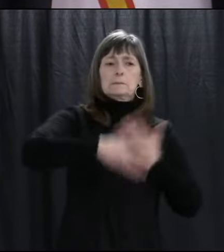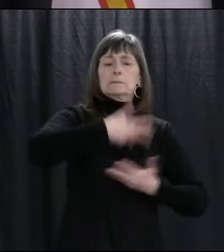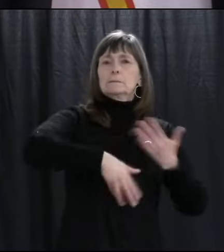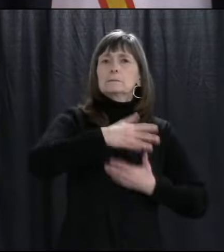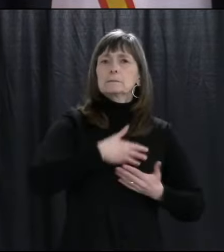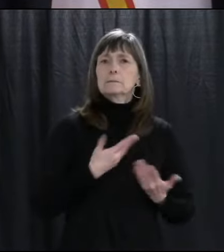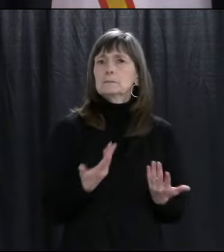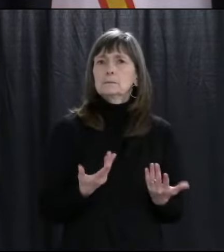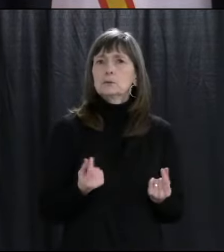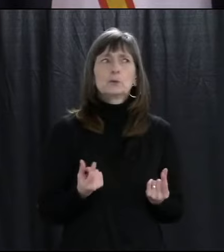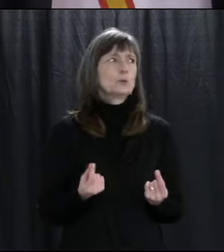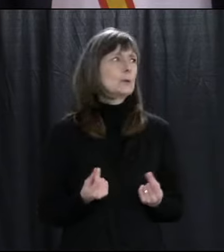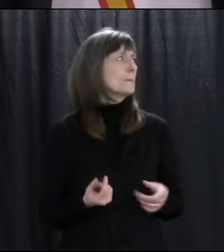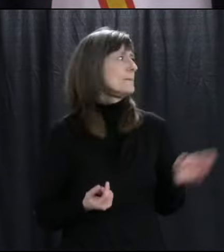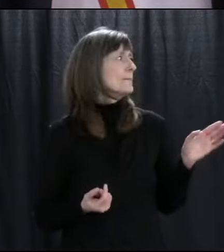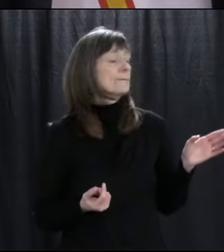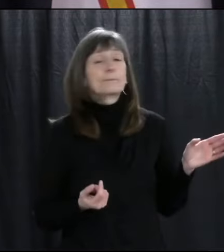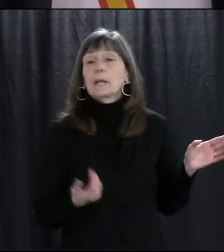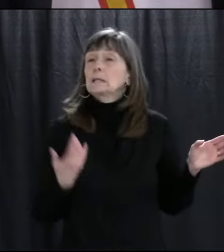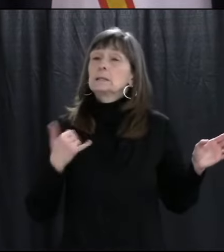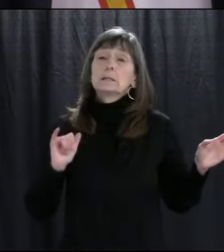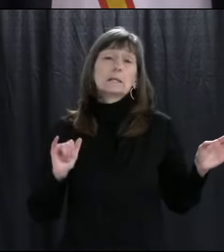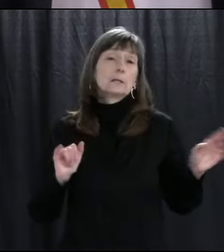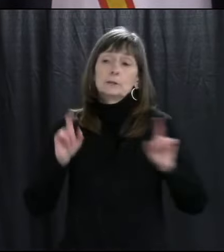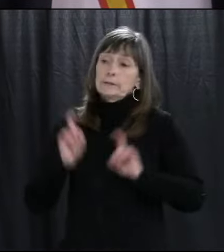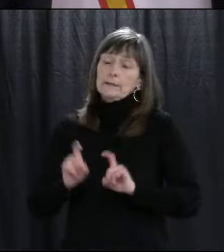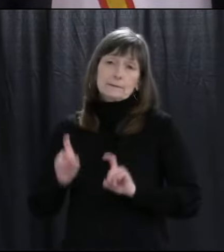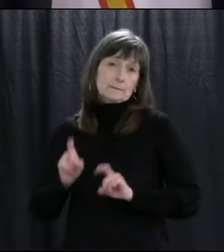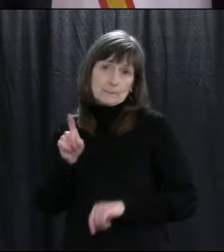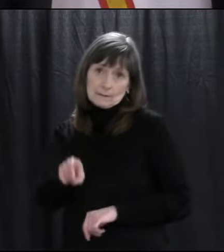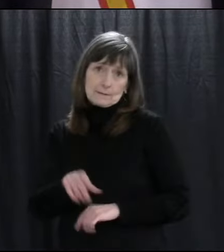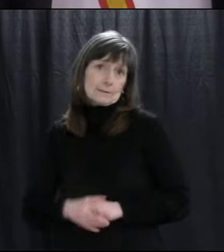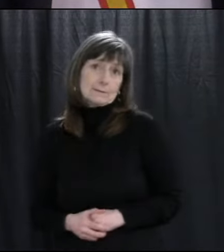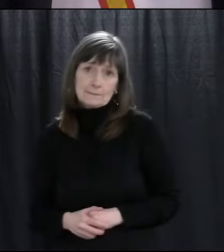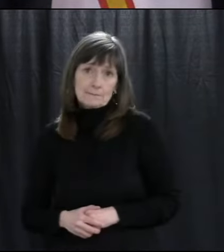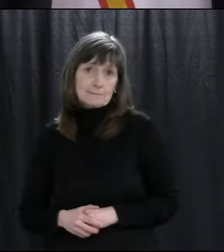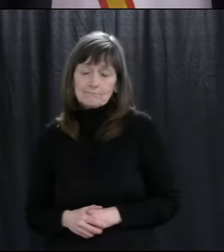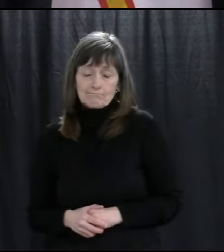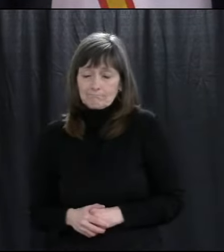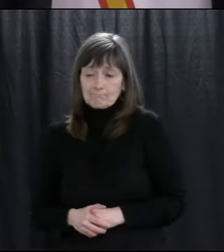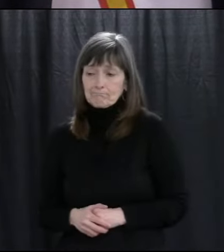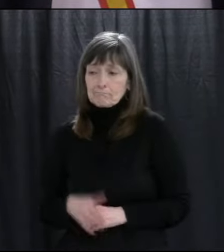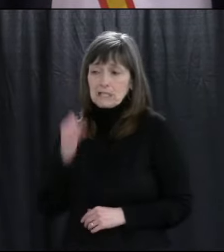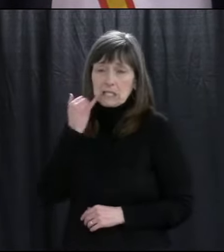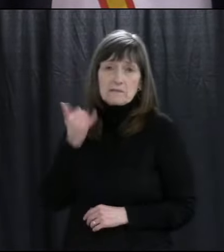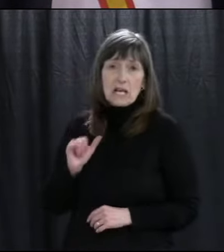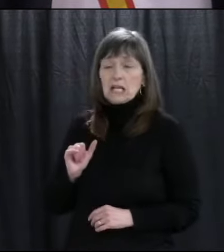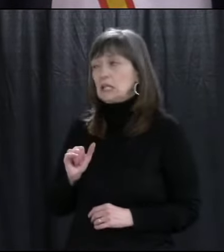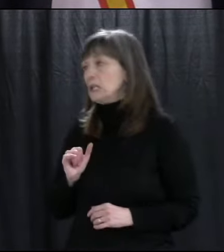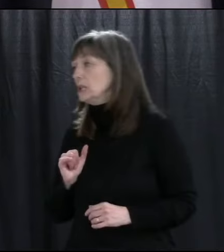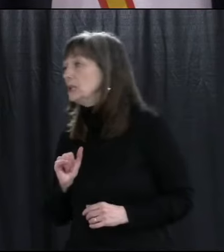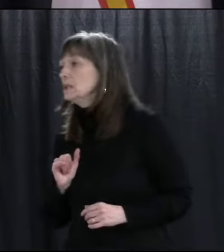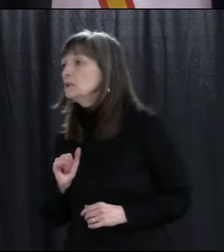general public? Okay, so screening still has to happen. So if there were any concerns with screening protocols, they would